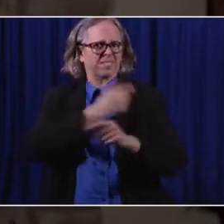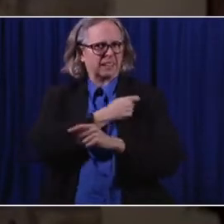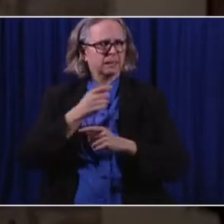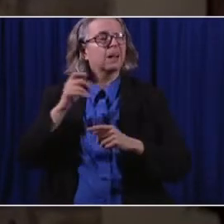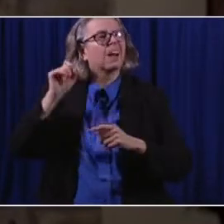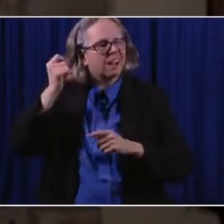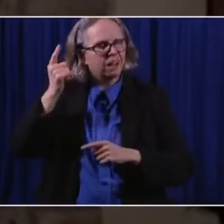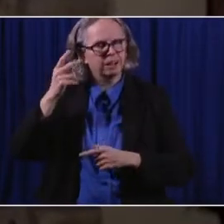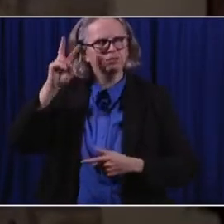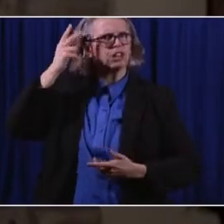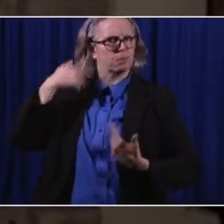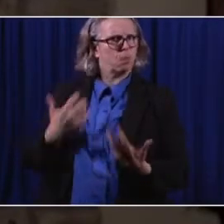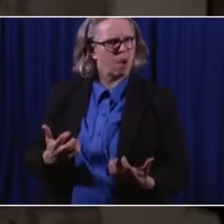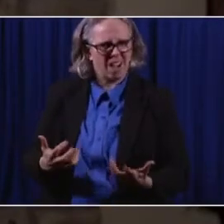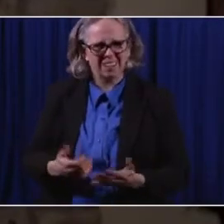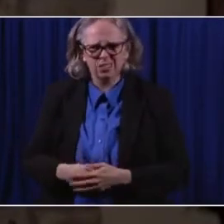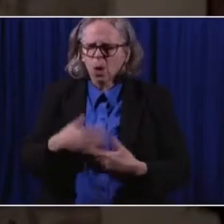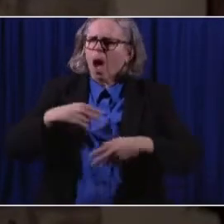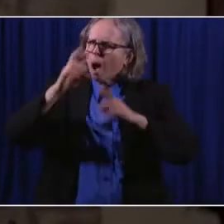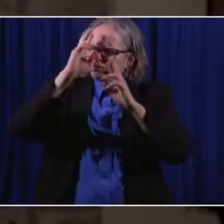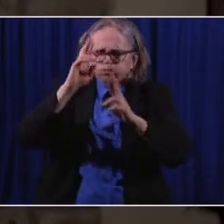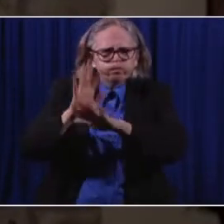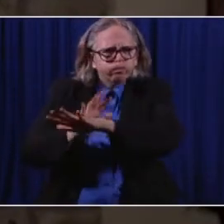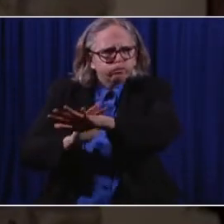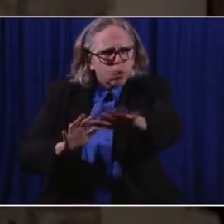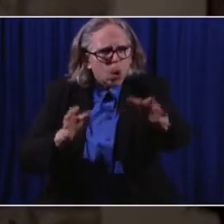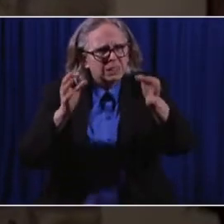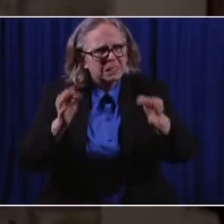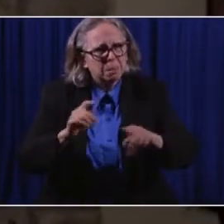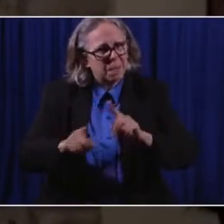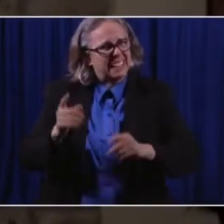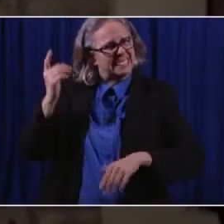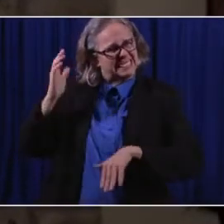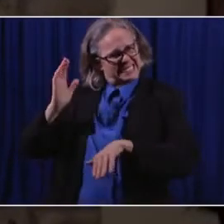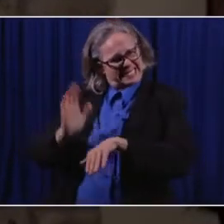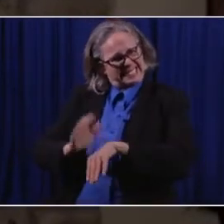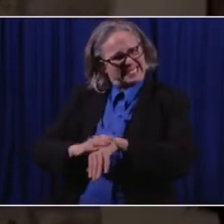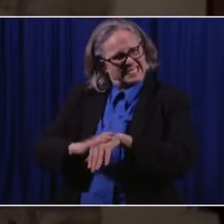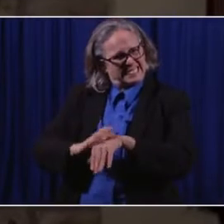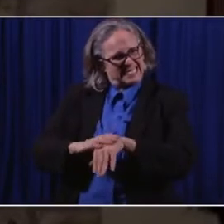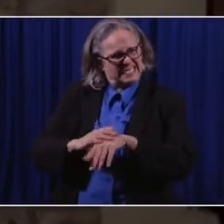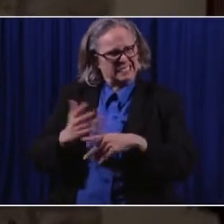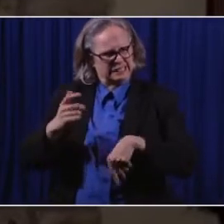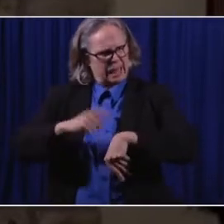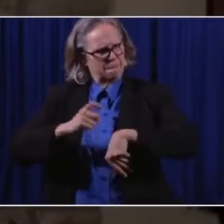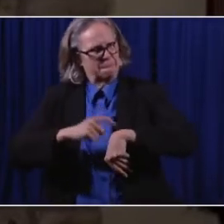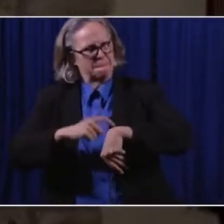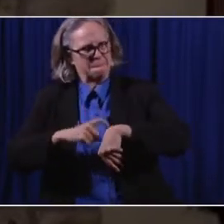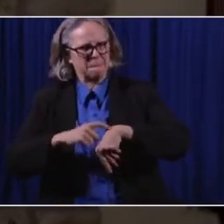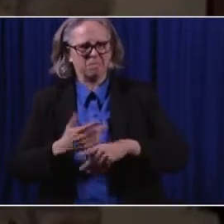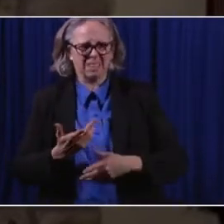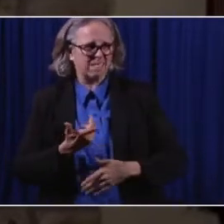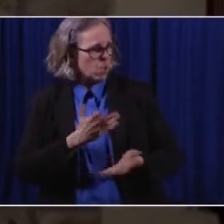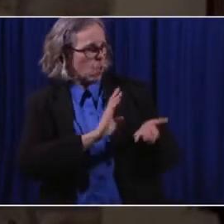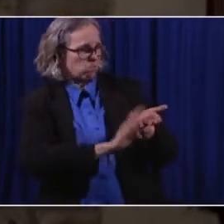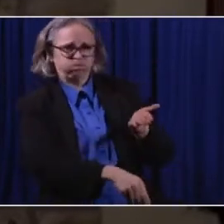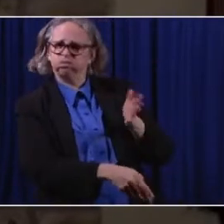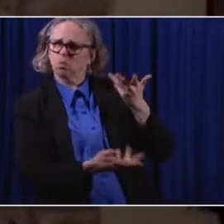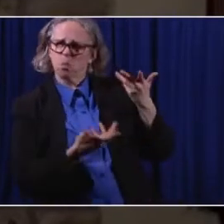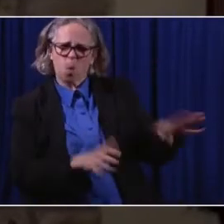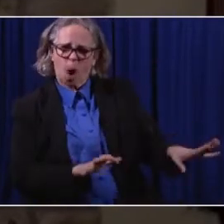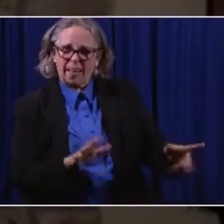want to make it clear that that opportunity may not come back for a while. Now, our goal ultimately is to offer